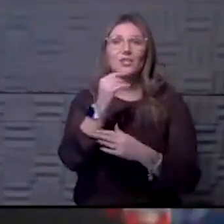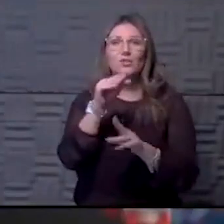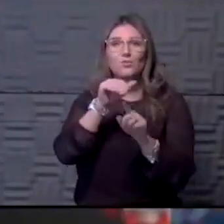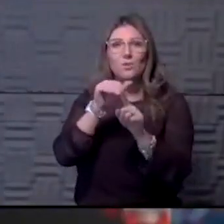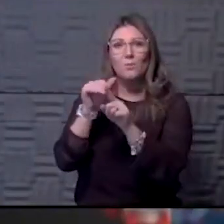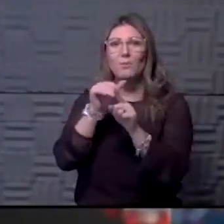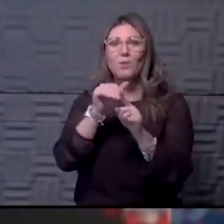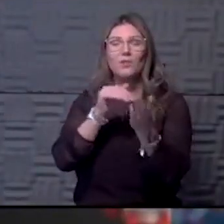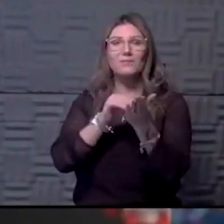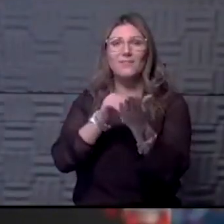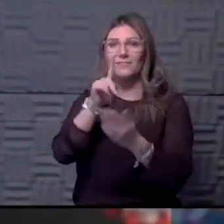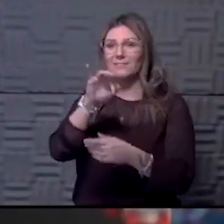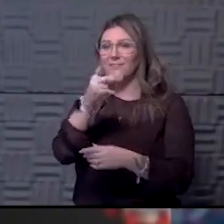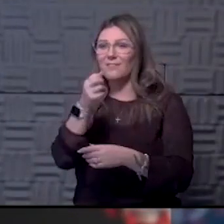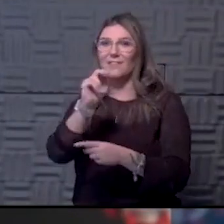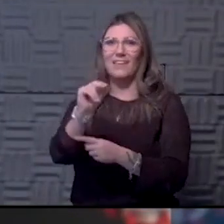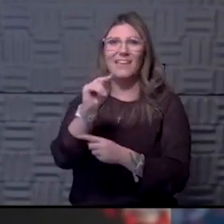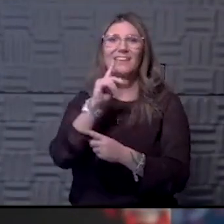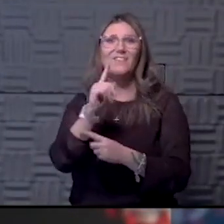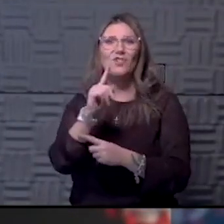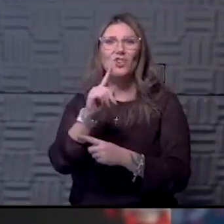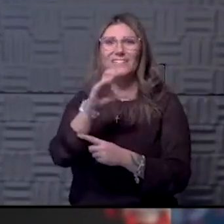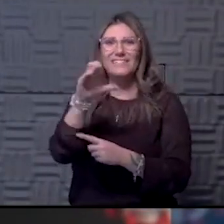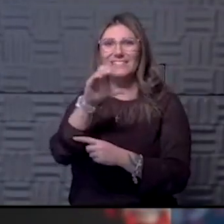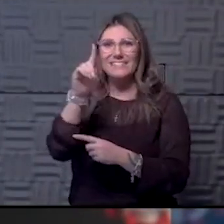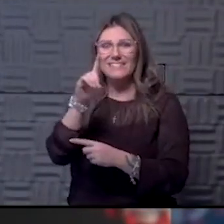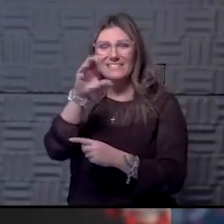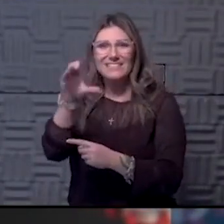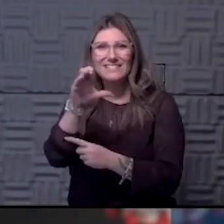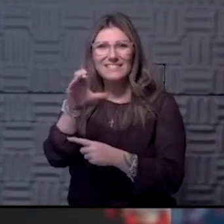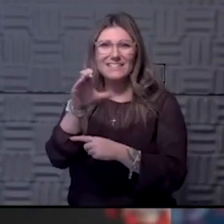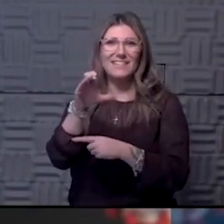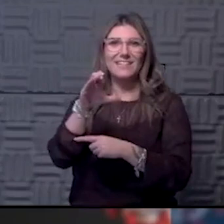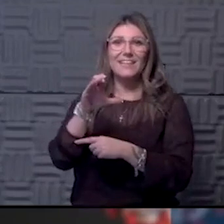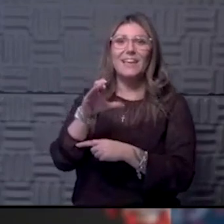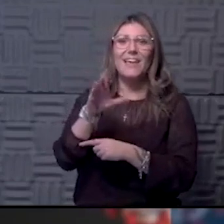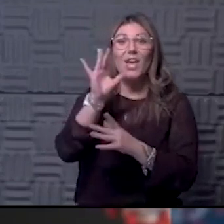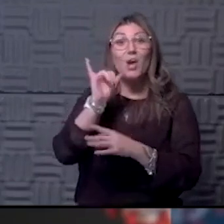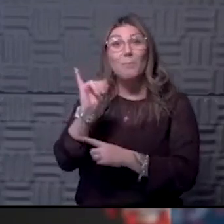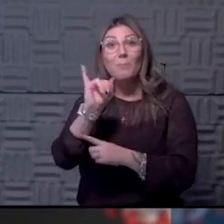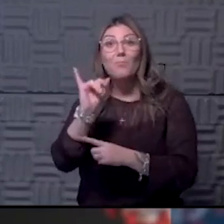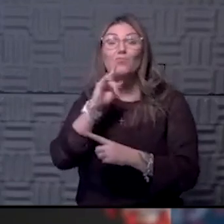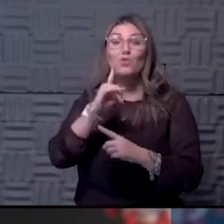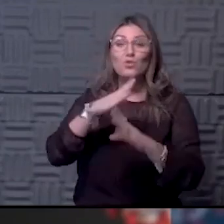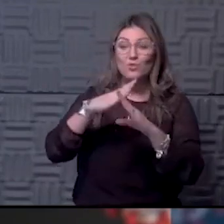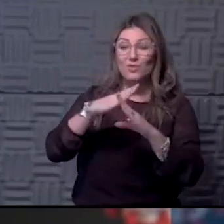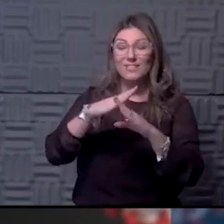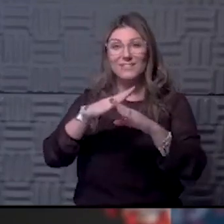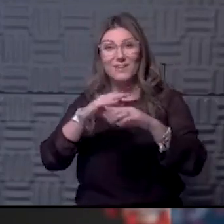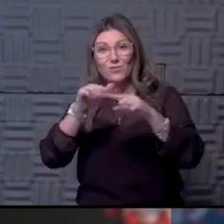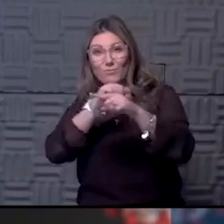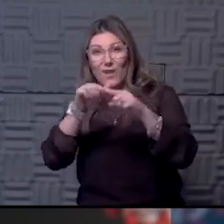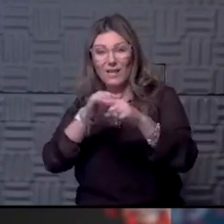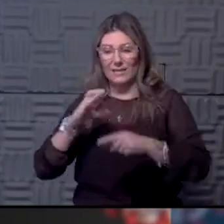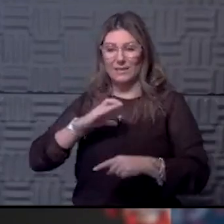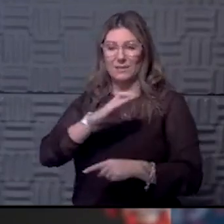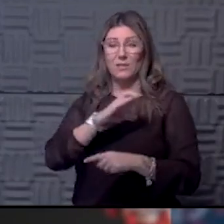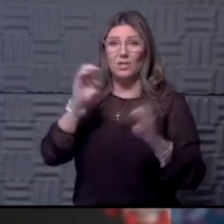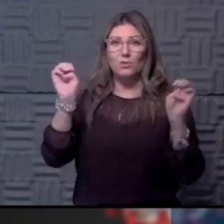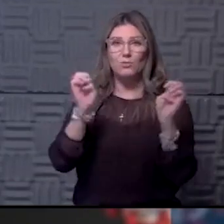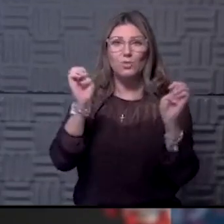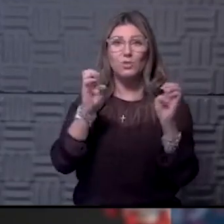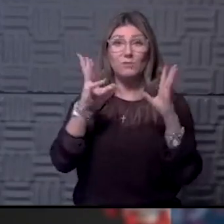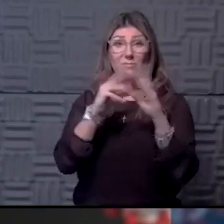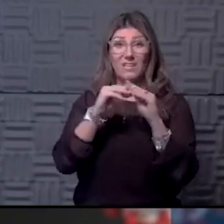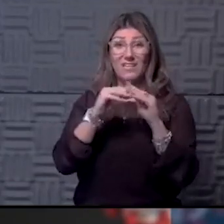Auld, an OBGYN member and a member of the CDC Advisory Committee on Immunization Practices, is joining us. The committee has an emergency meeting at 10 a.m.